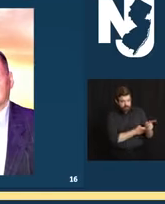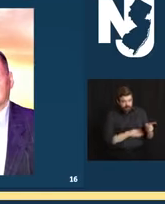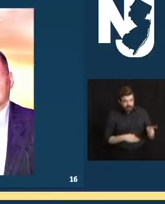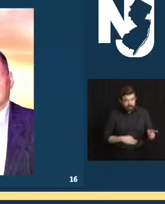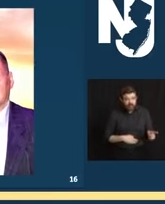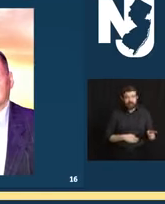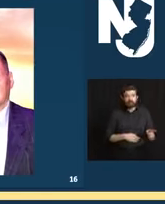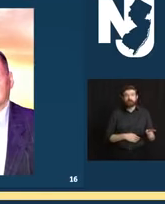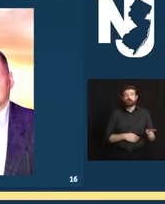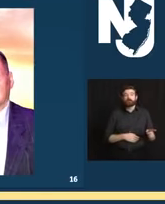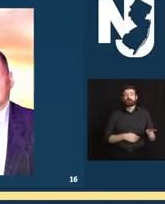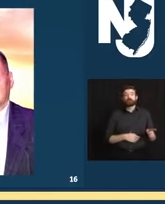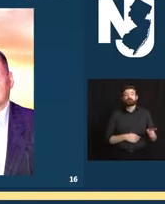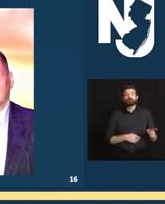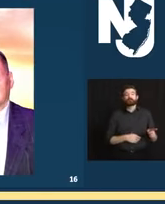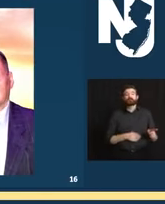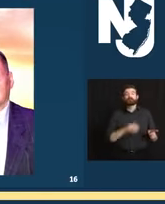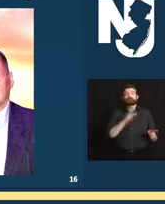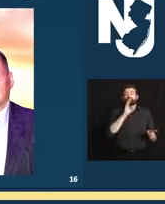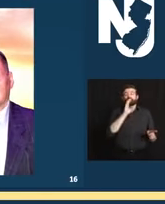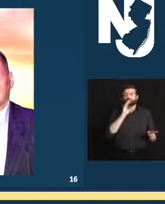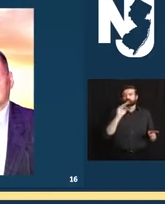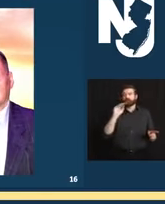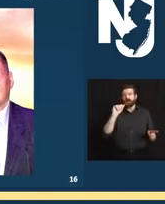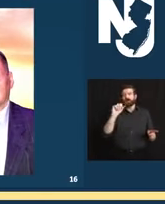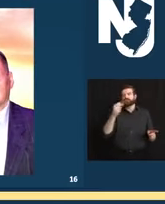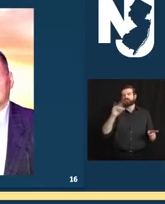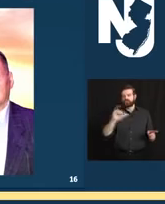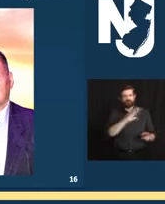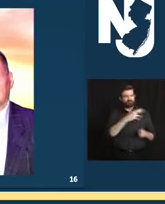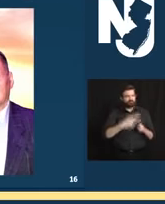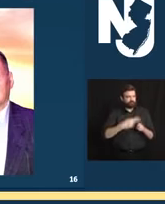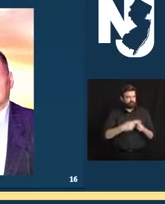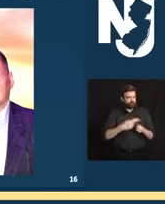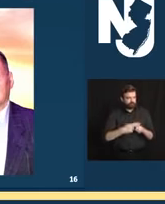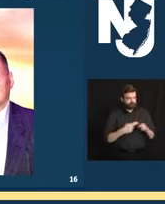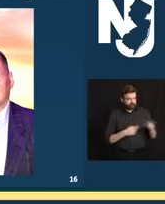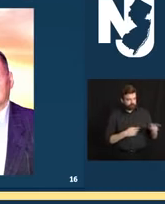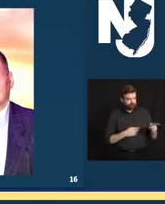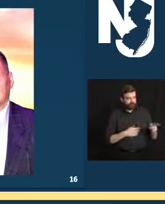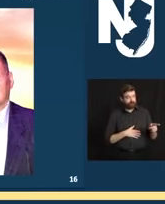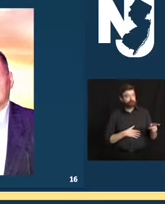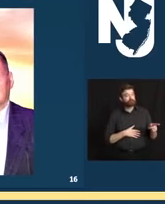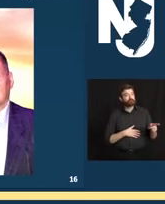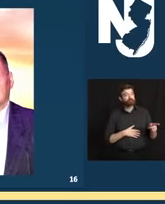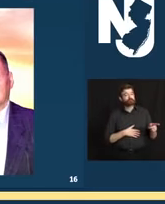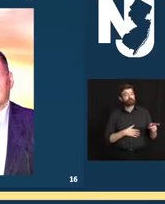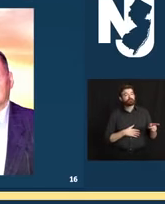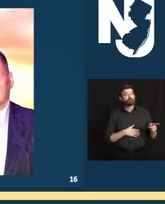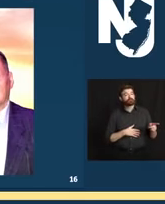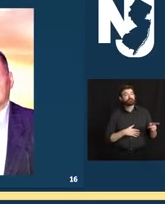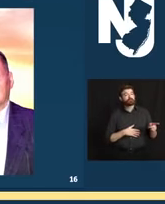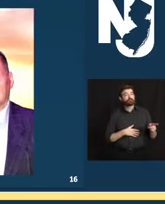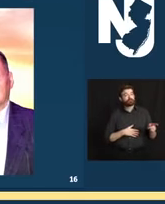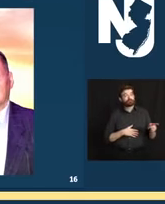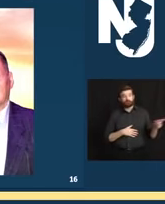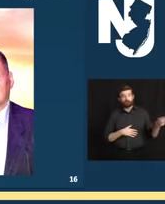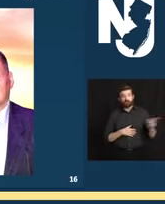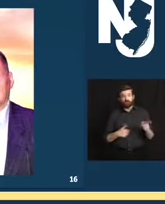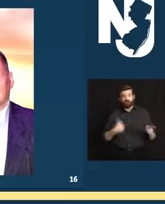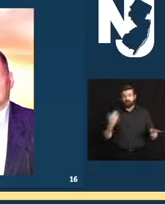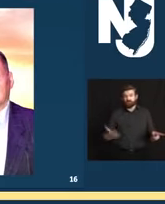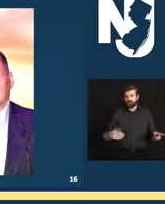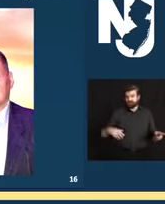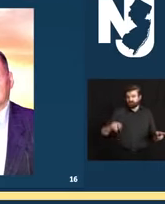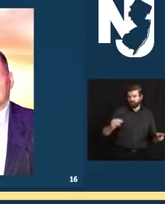were immigrants from Ecuador who had called the United States and New Jersey home for nearly 40 years. Luis